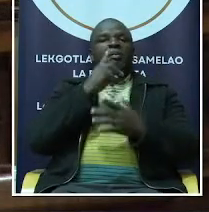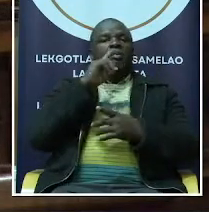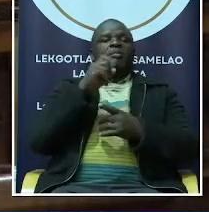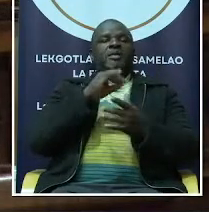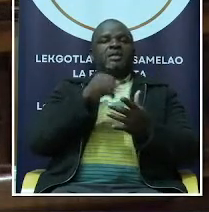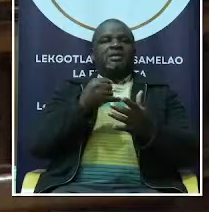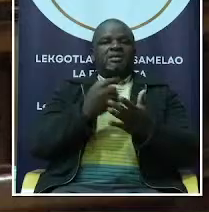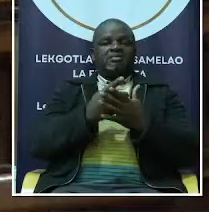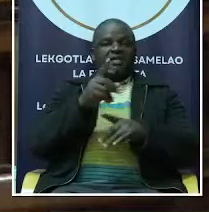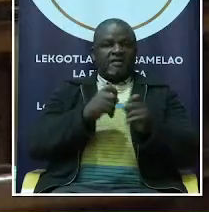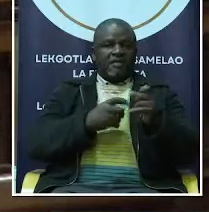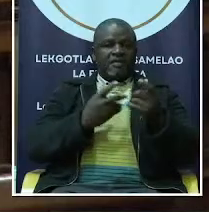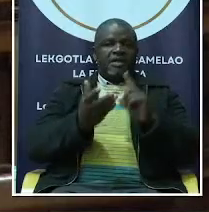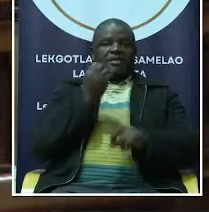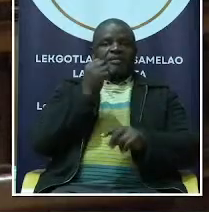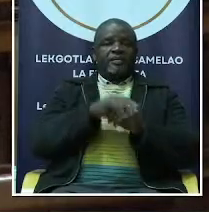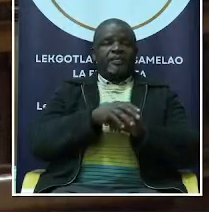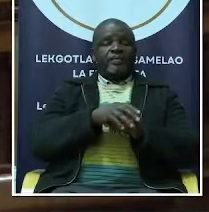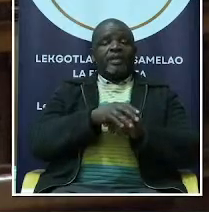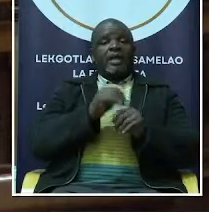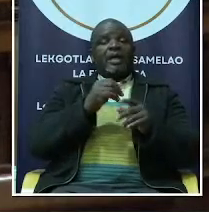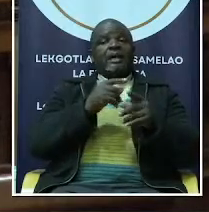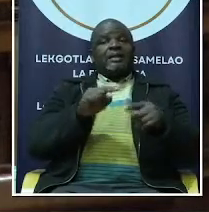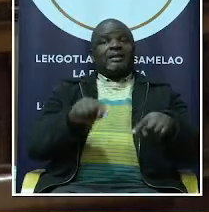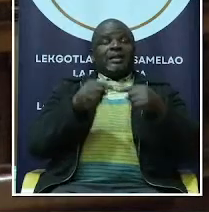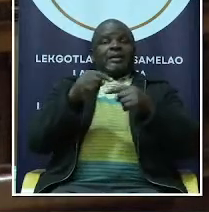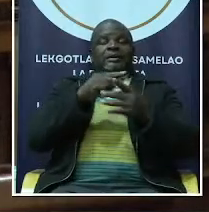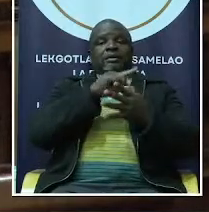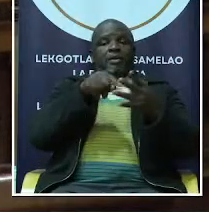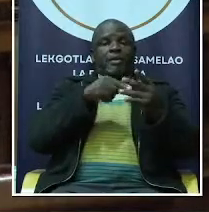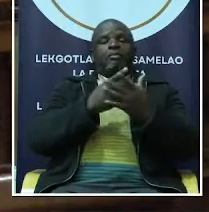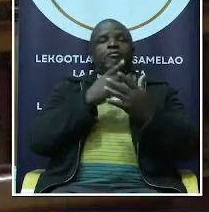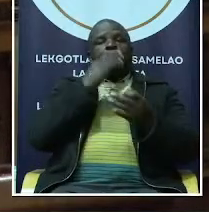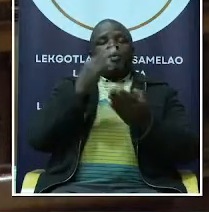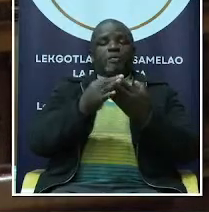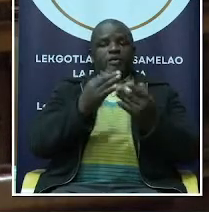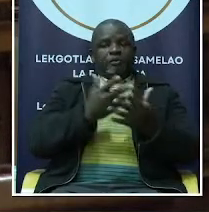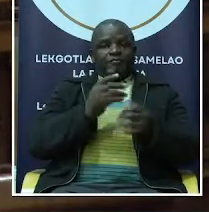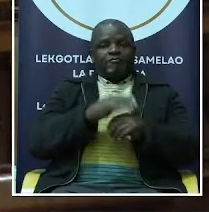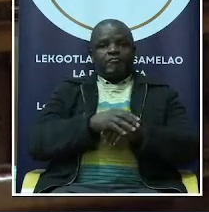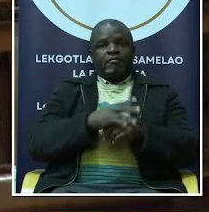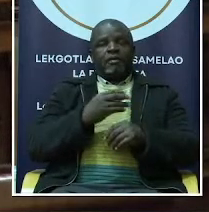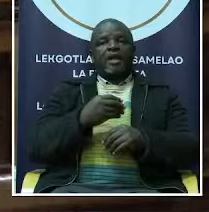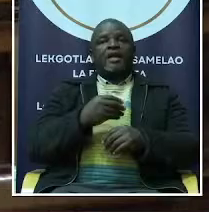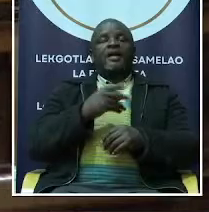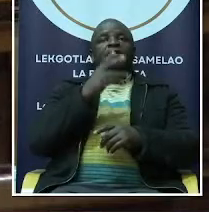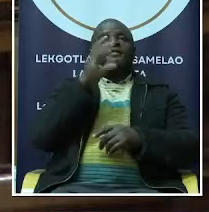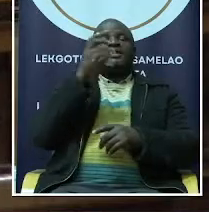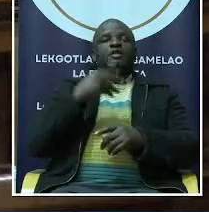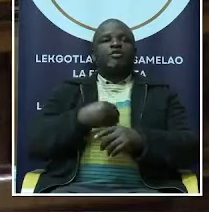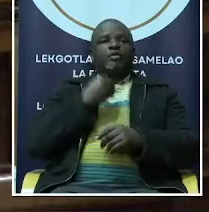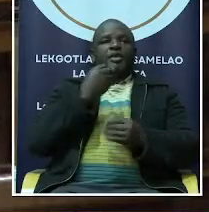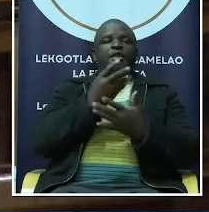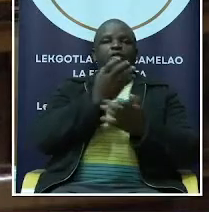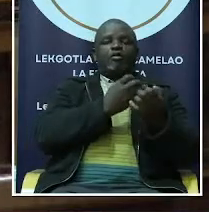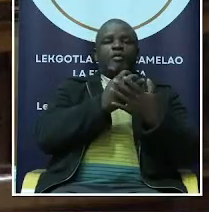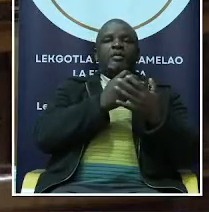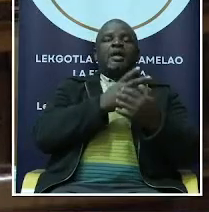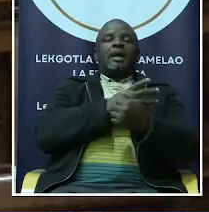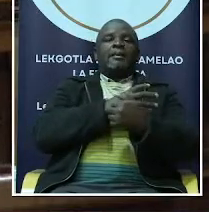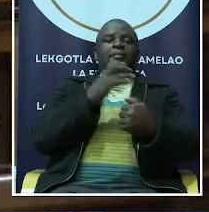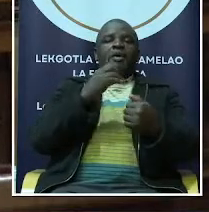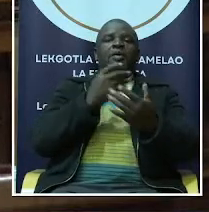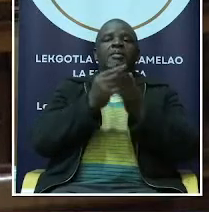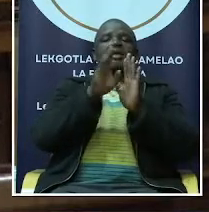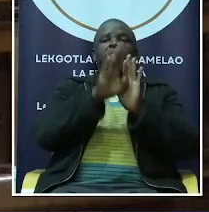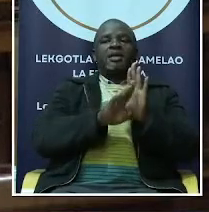unfulfilled. To address these challenges, we propose the Free State Youth Economic Empowerment Bill. This